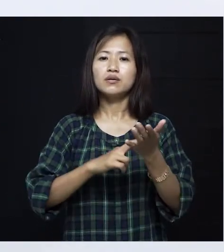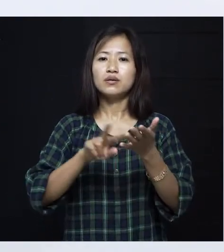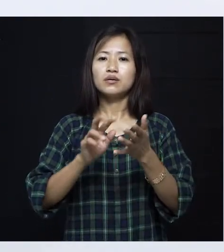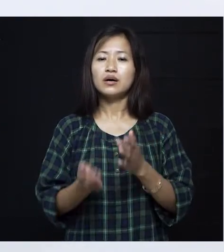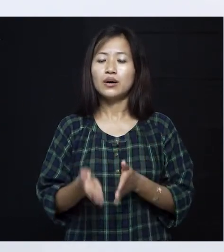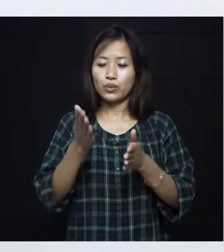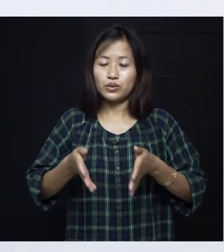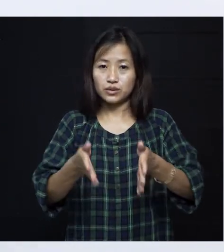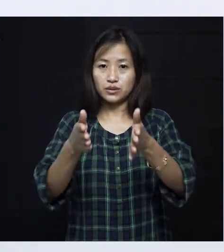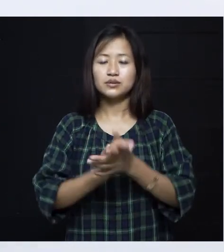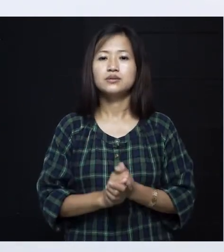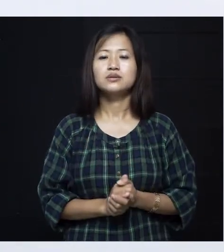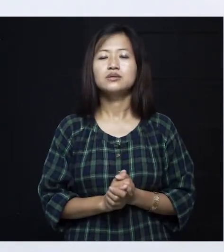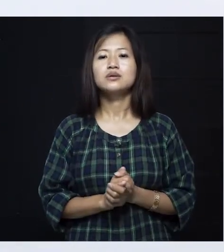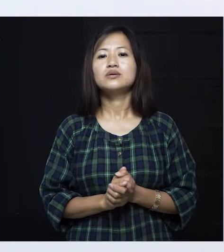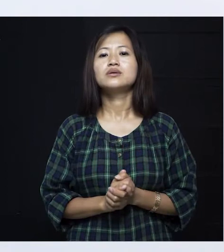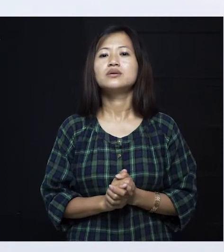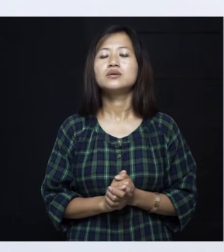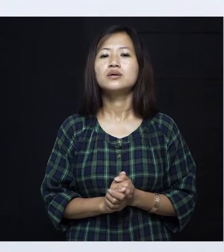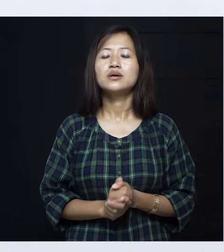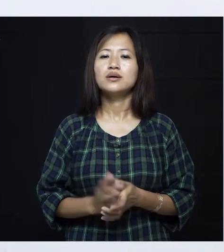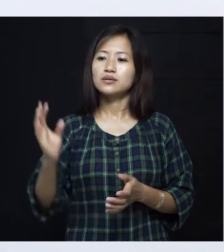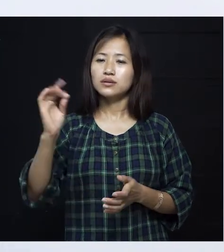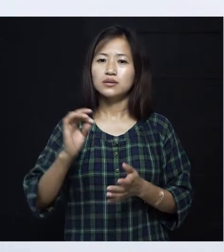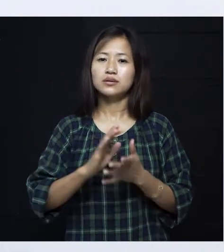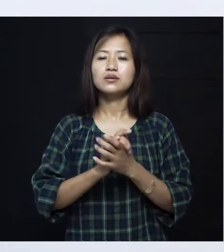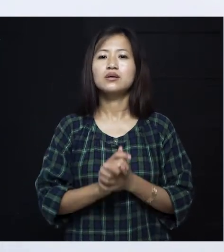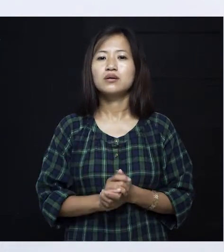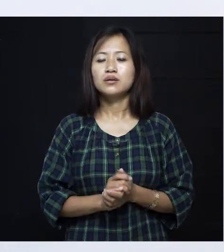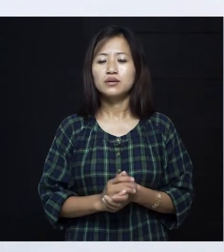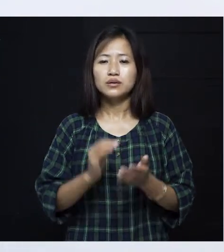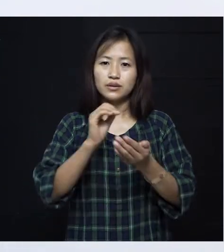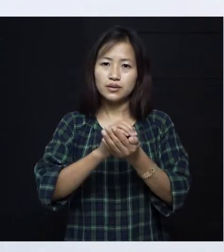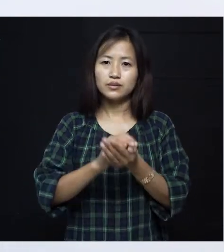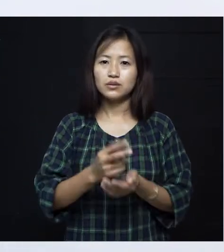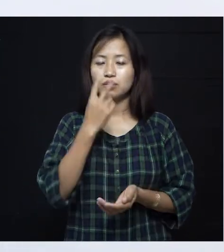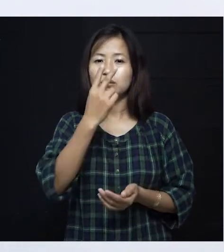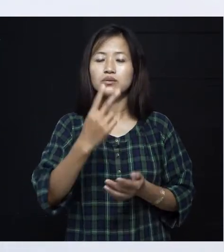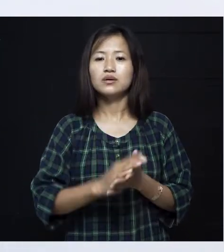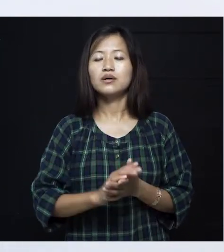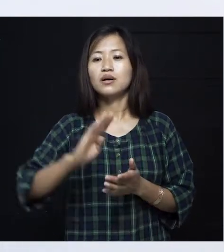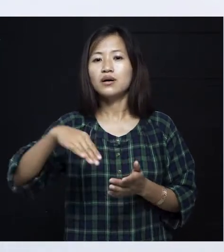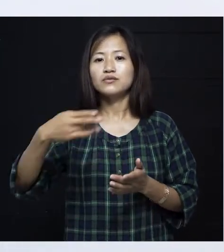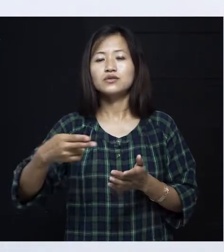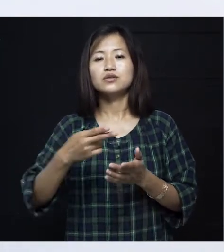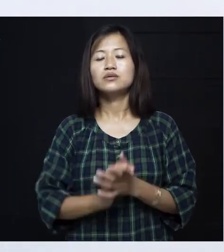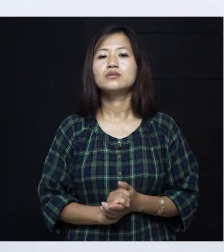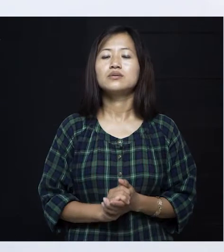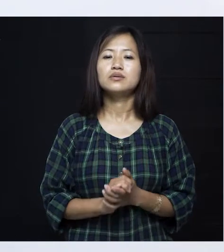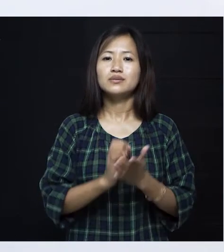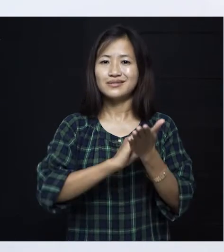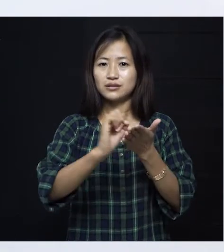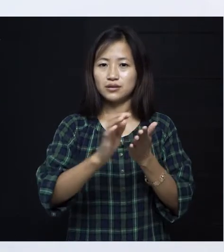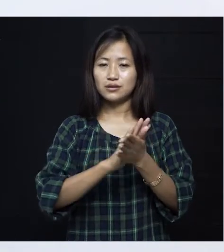national highways. Okay, and this national highways, again, they are maintained and looked after by the, okay, it's